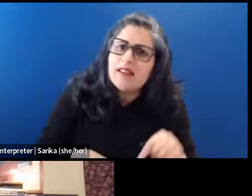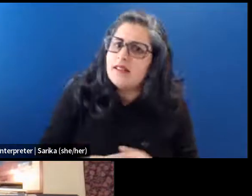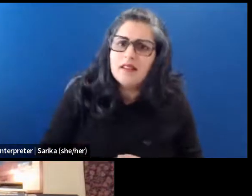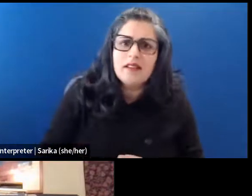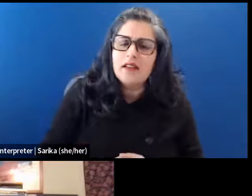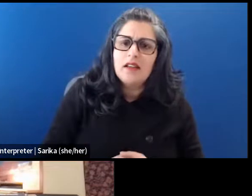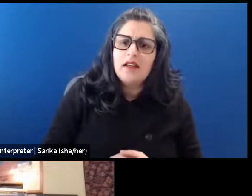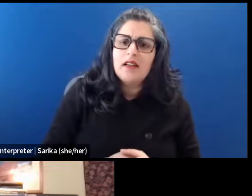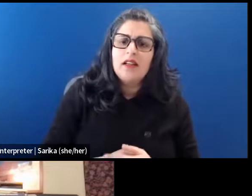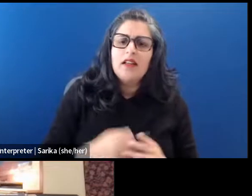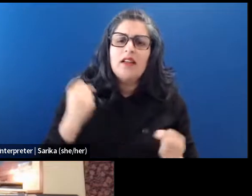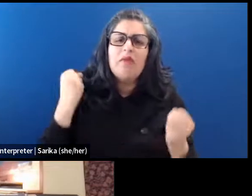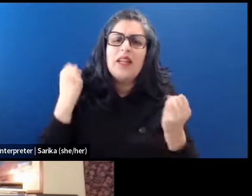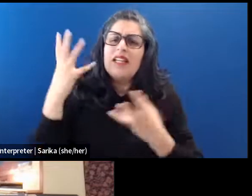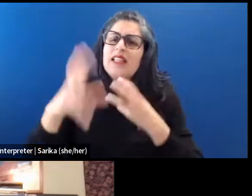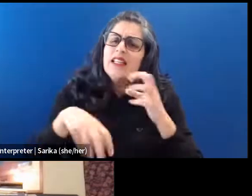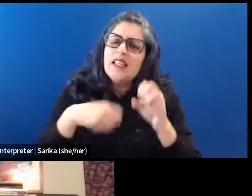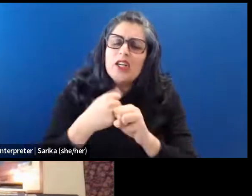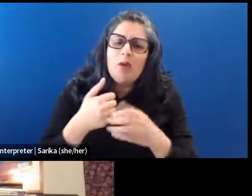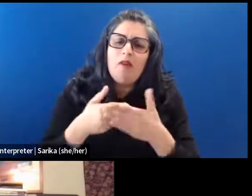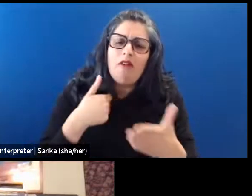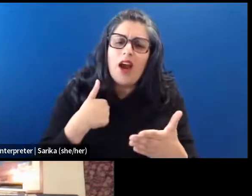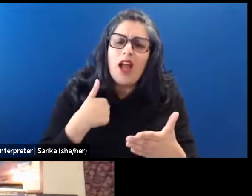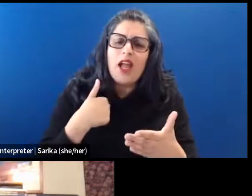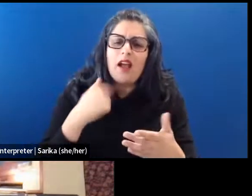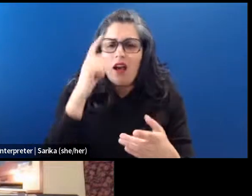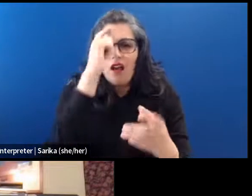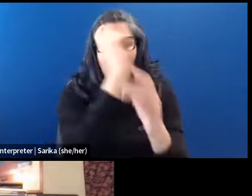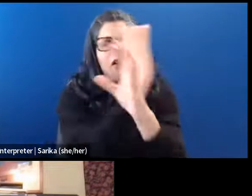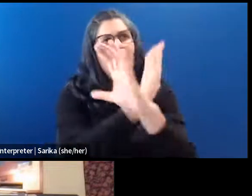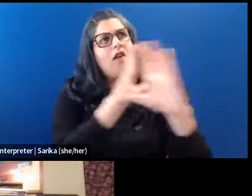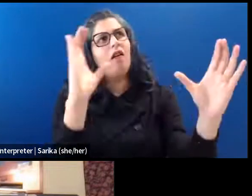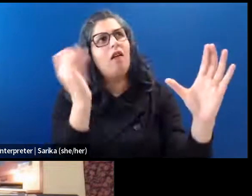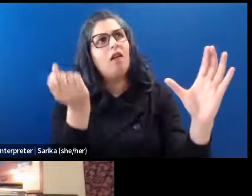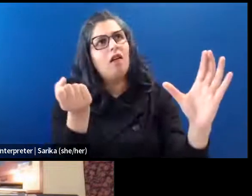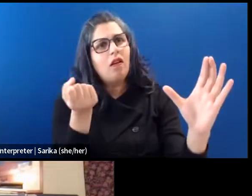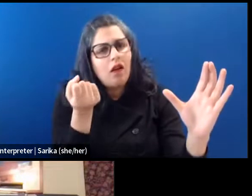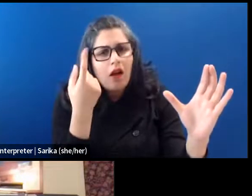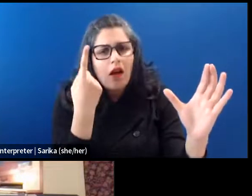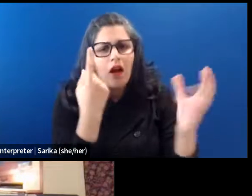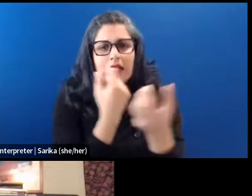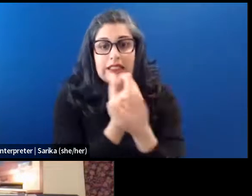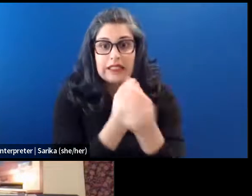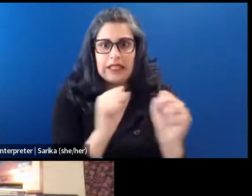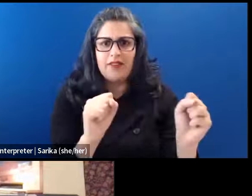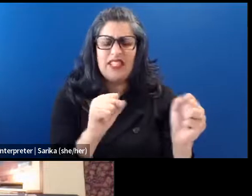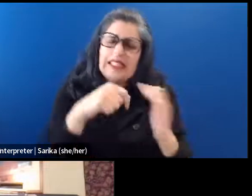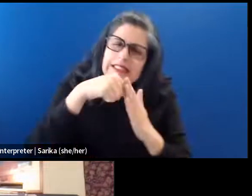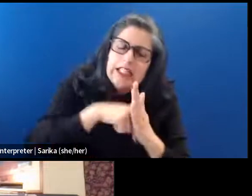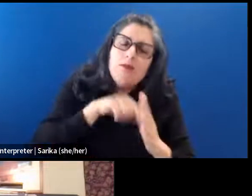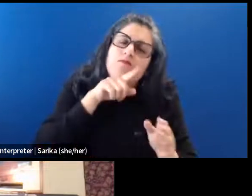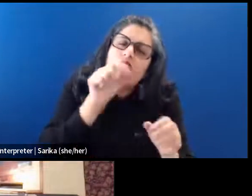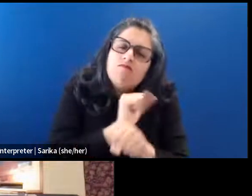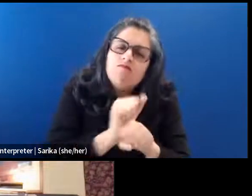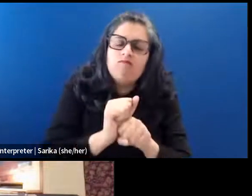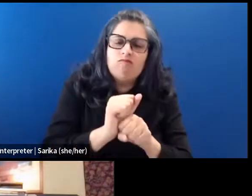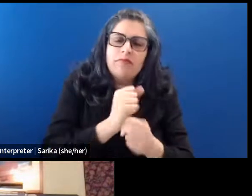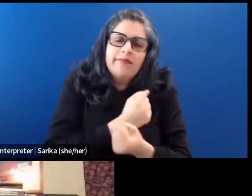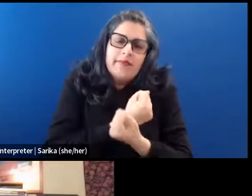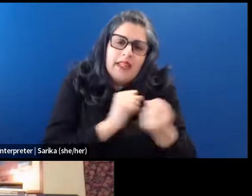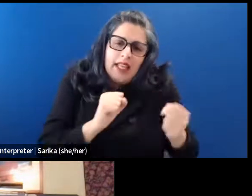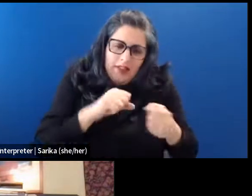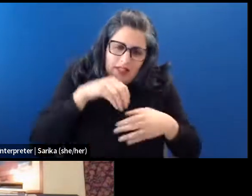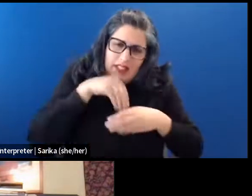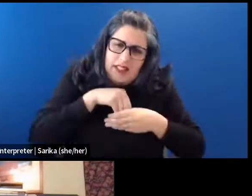it. It was years before I could really have a sense of safety, a deep sense of safety in my own